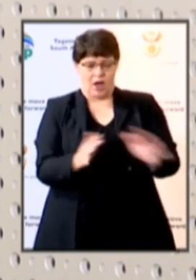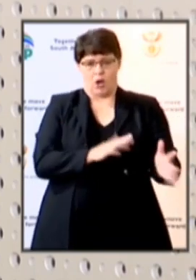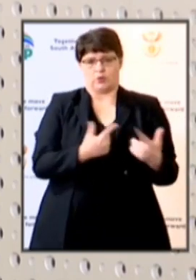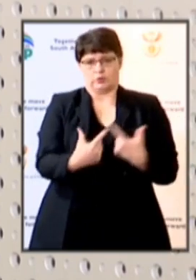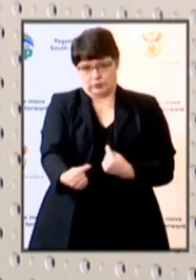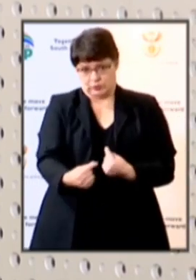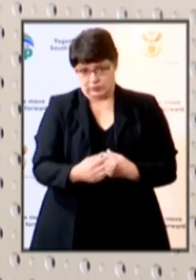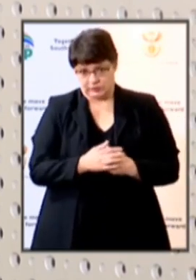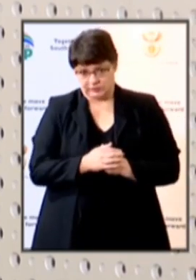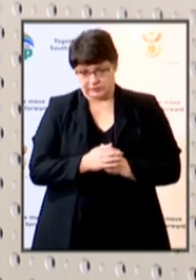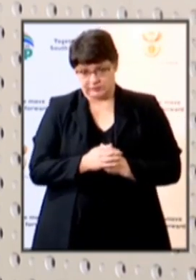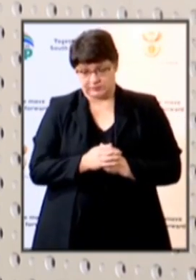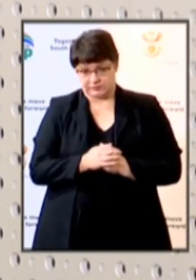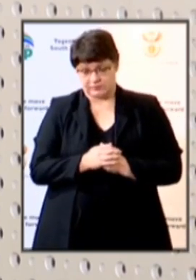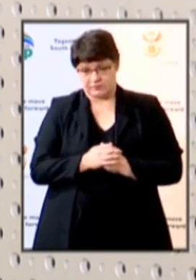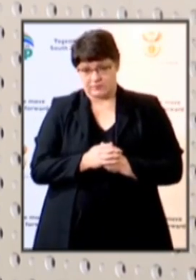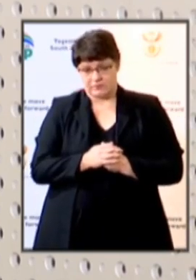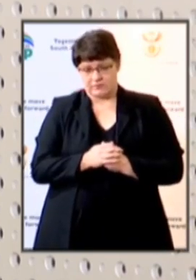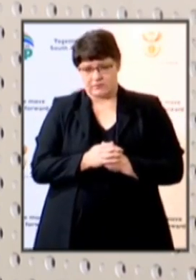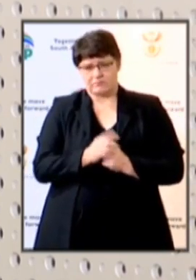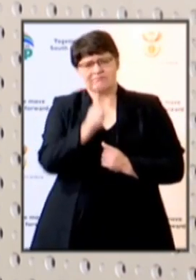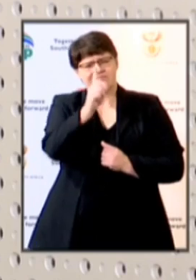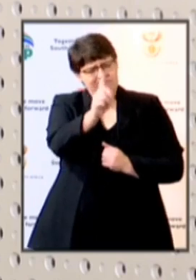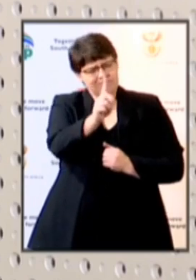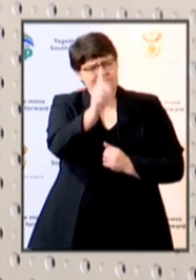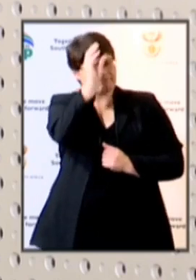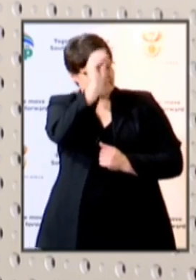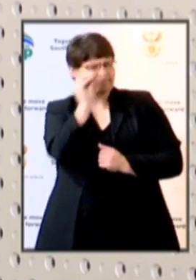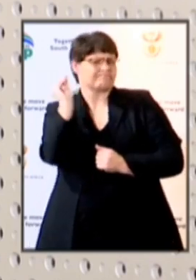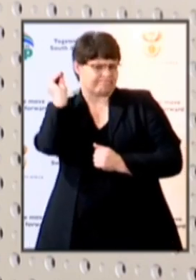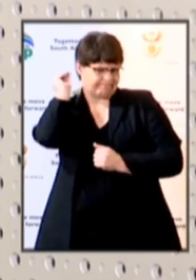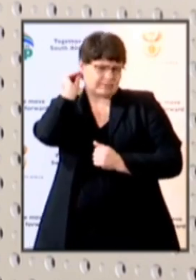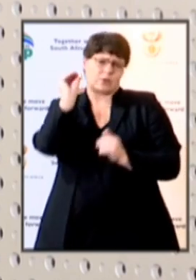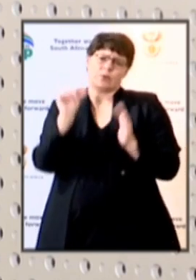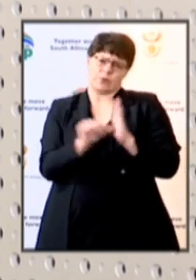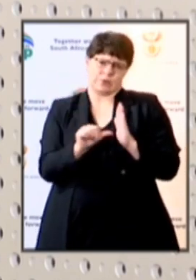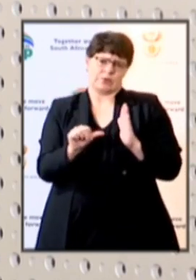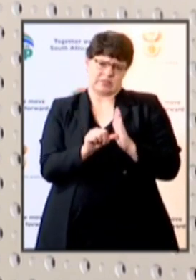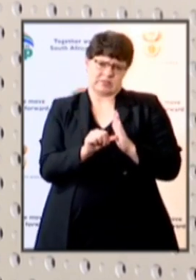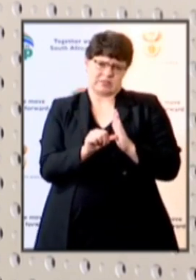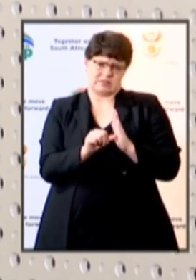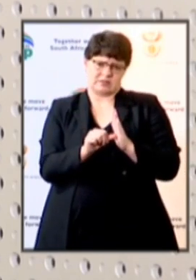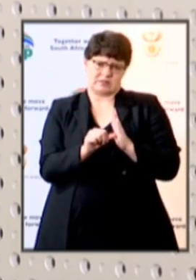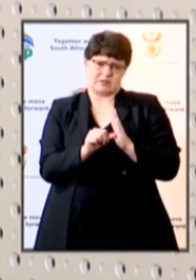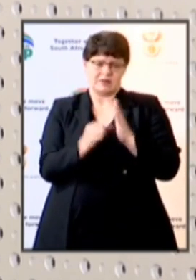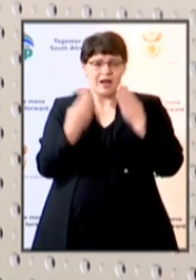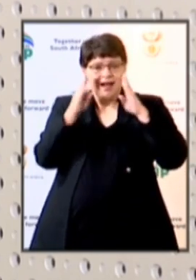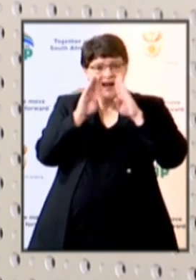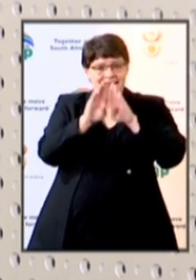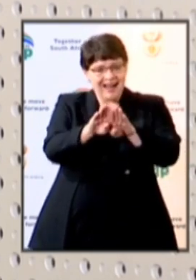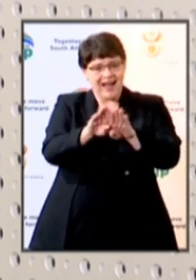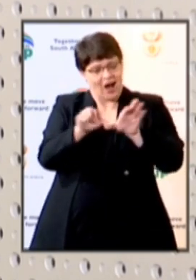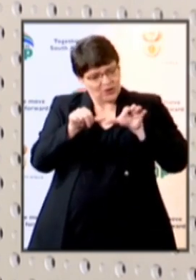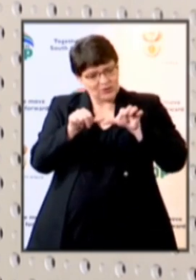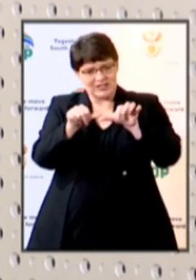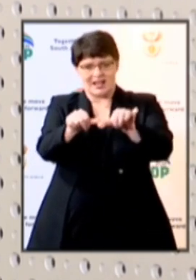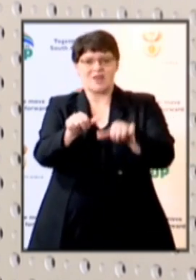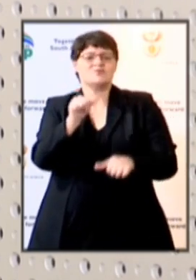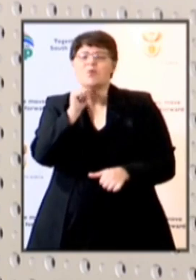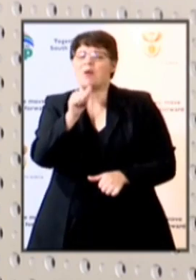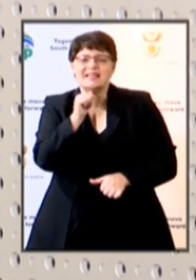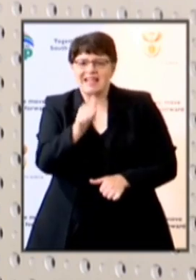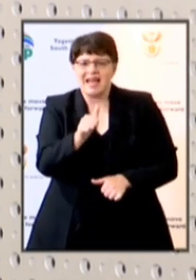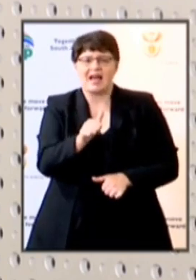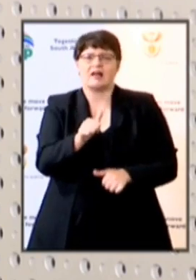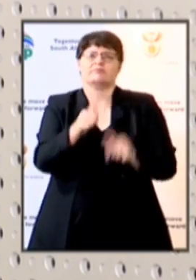So it's important then to remember that the lockdown will continue even under level